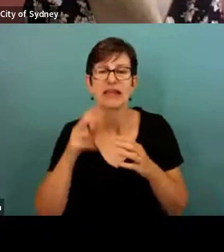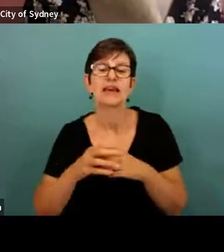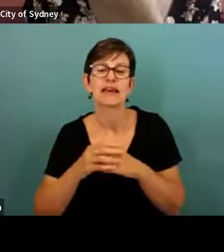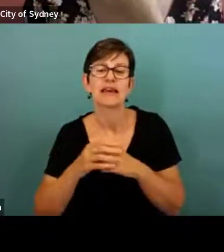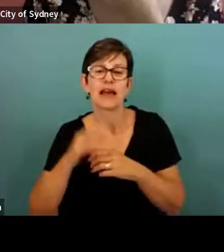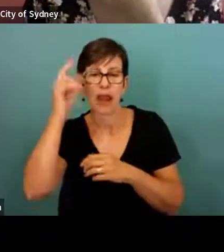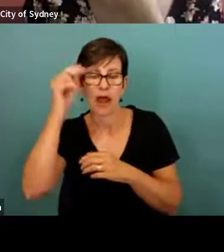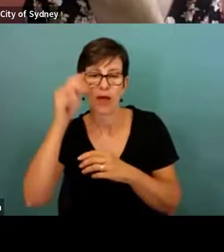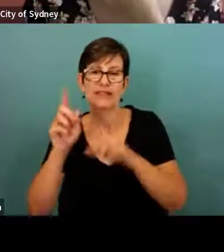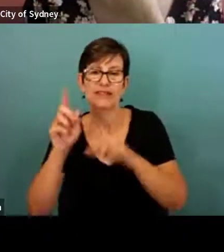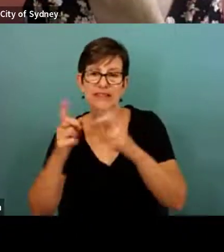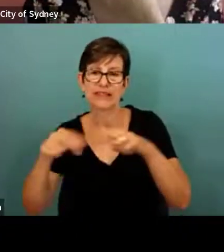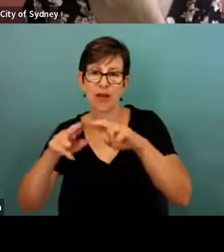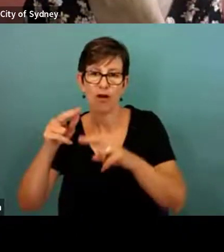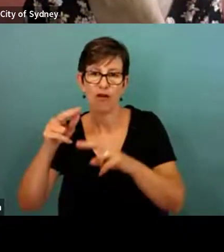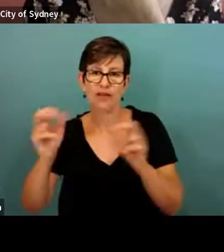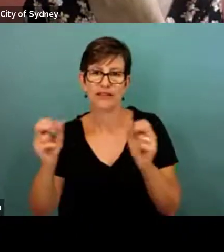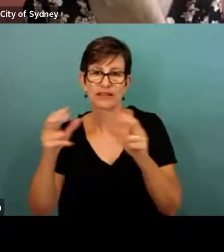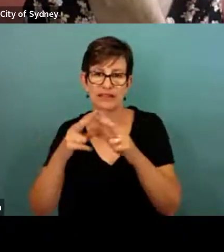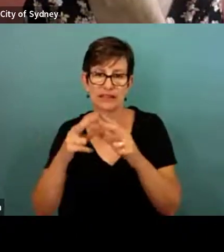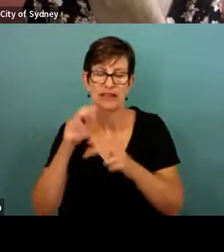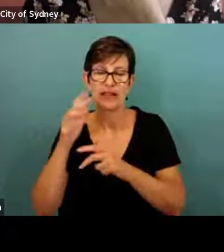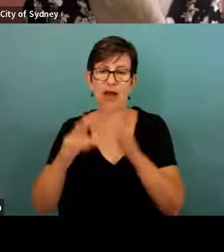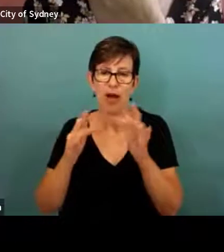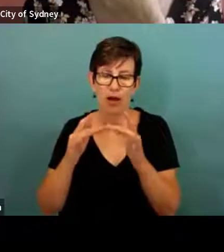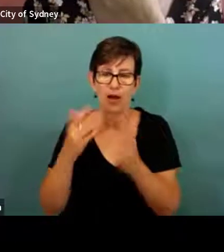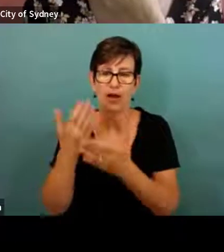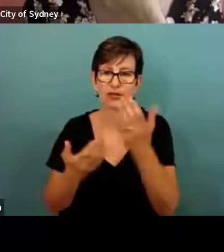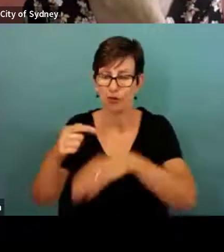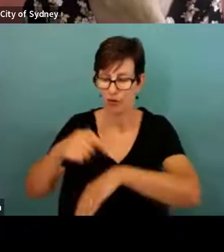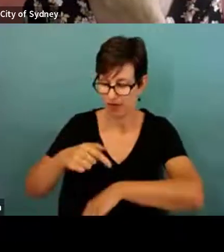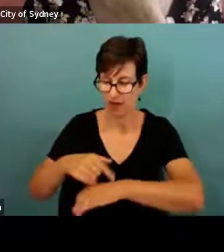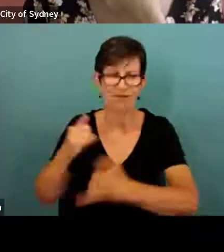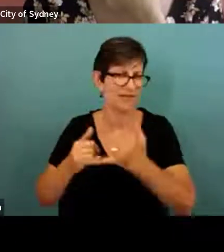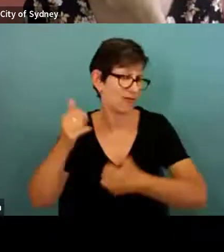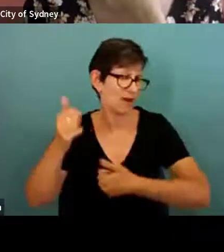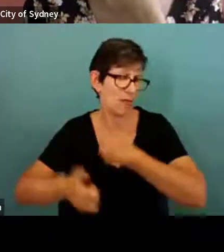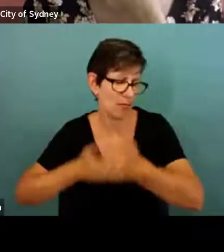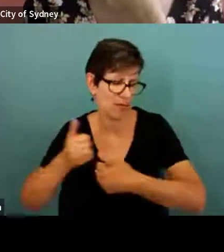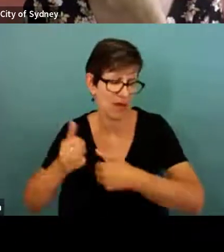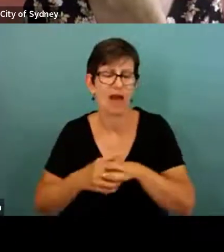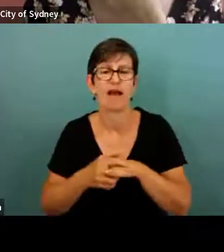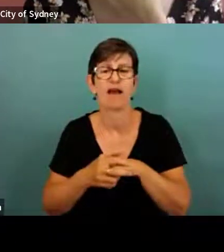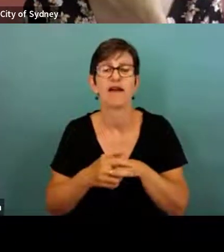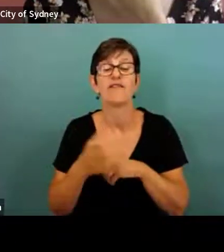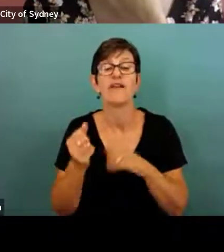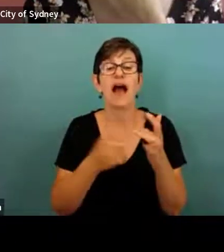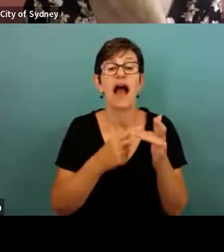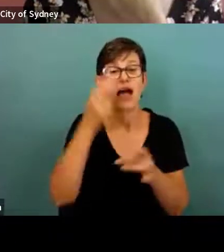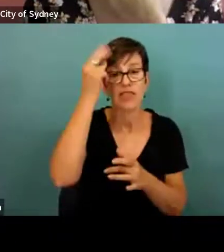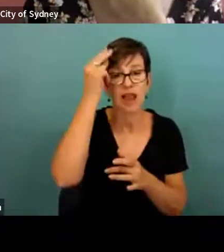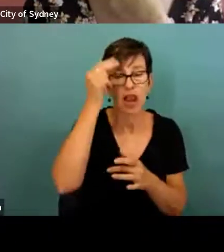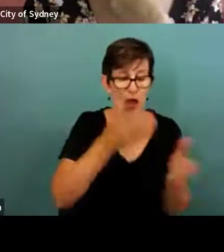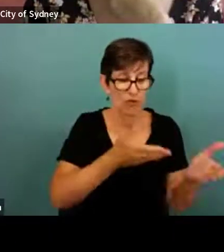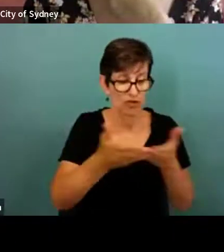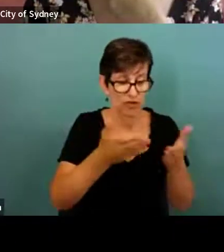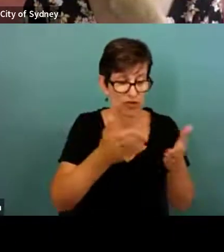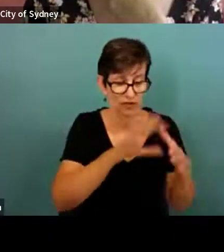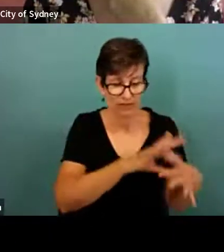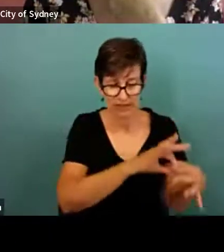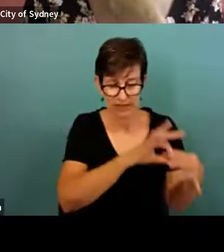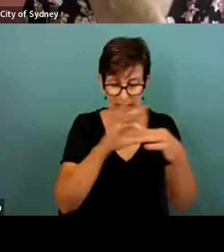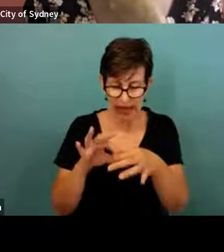Sydney Auslan online story times have been hugely popular, with other library services linking those